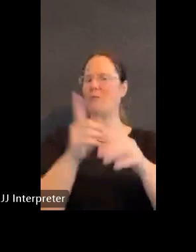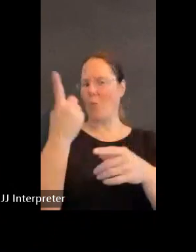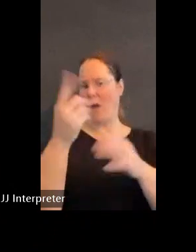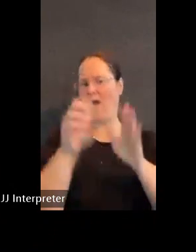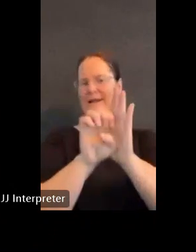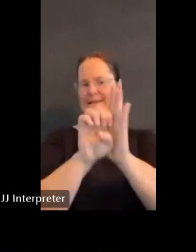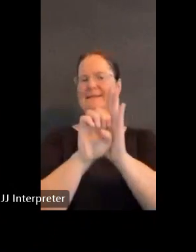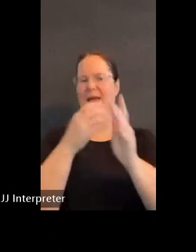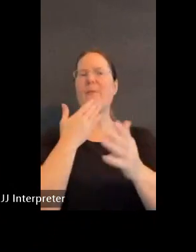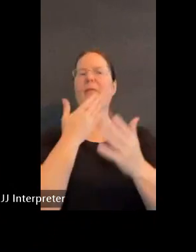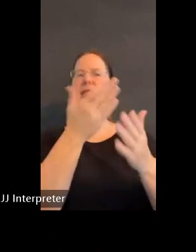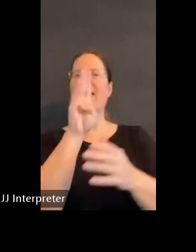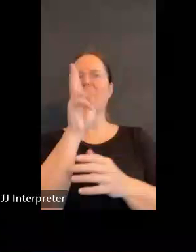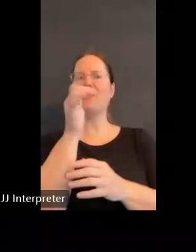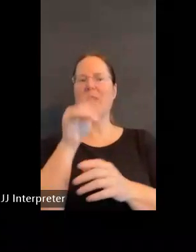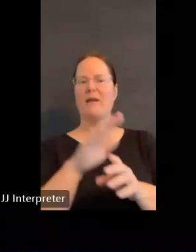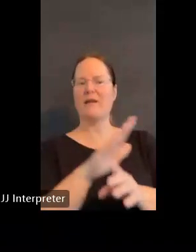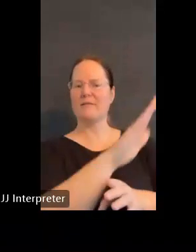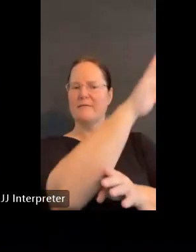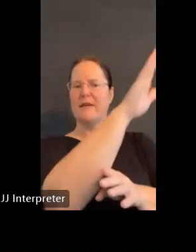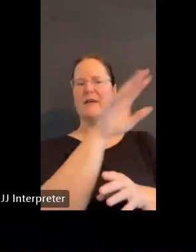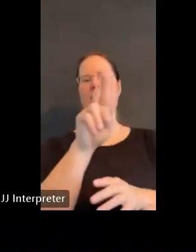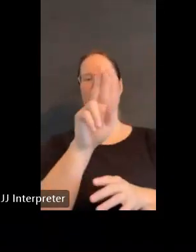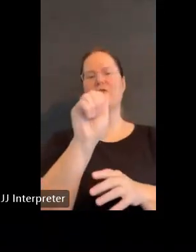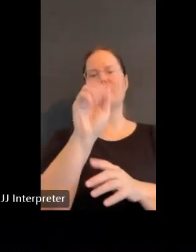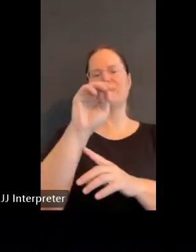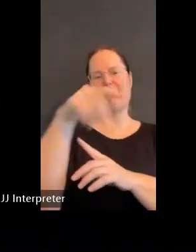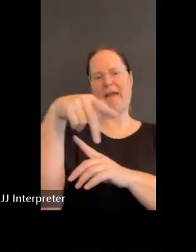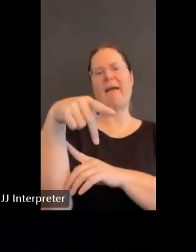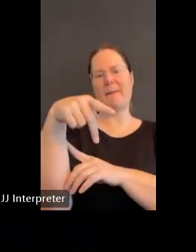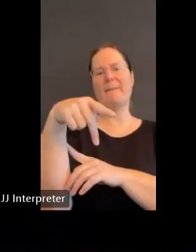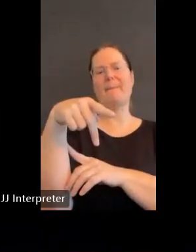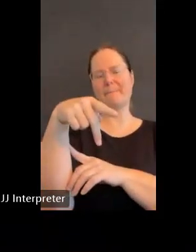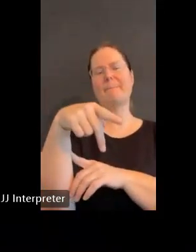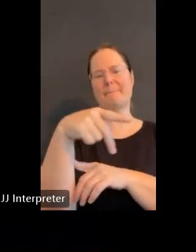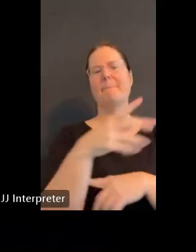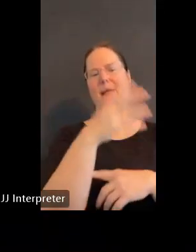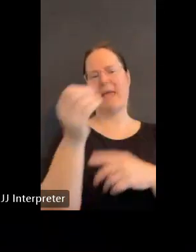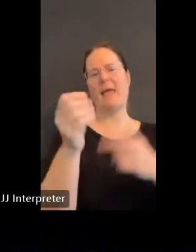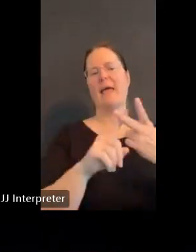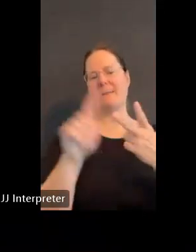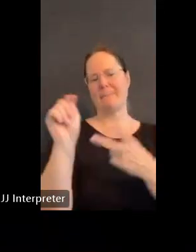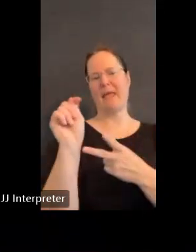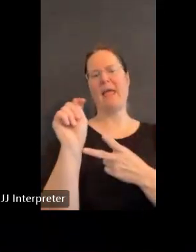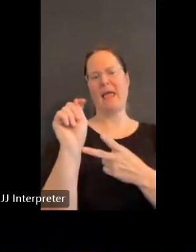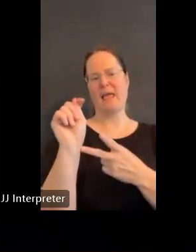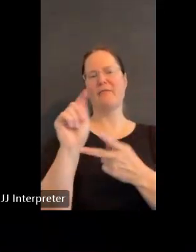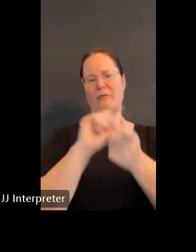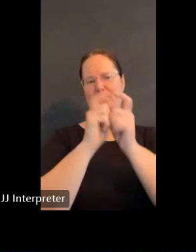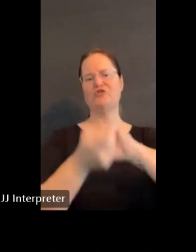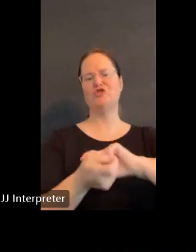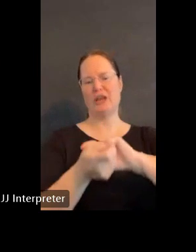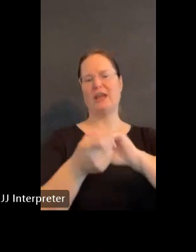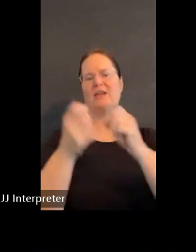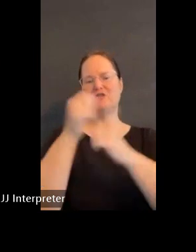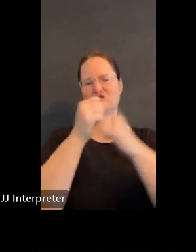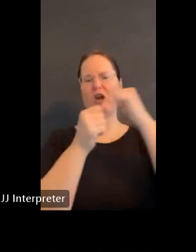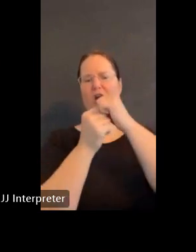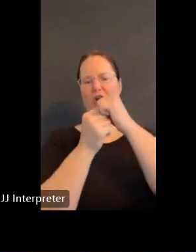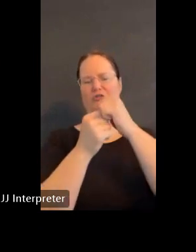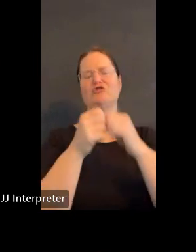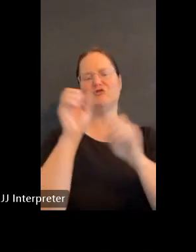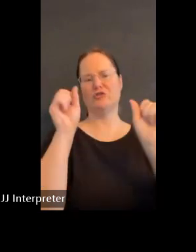modification. Heidi, grab bars in the bathroom, absolutely. Those are both modifications, changes to the structure, which allow someone with a disability to